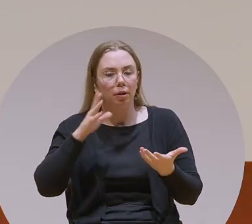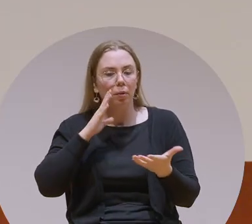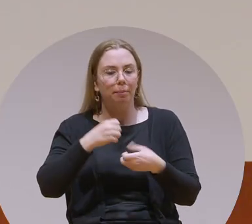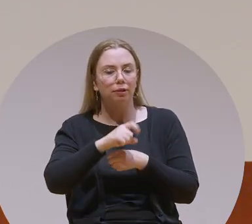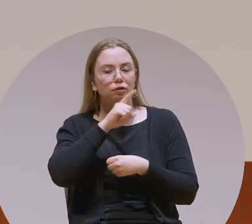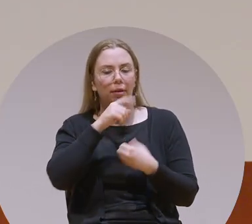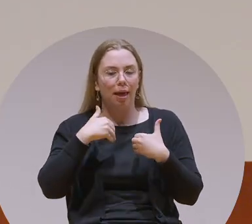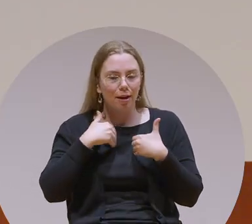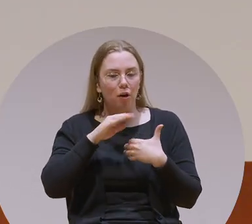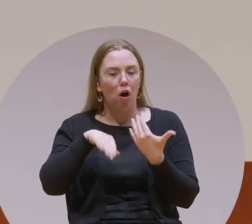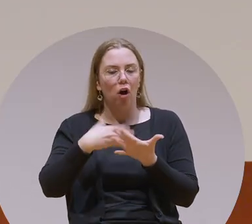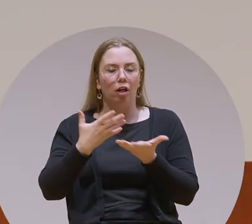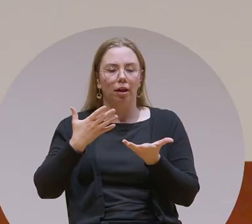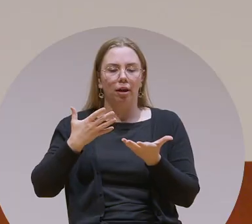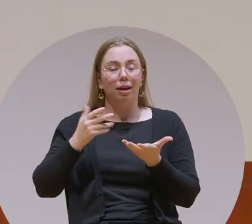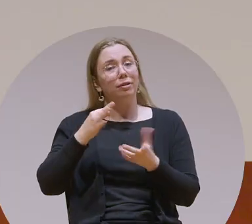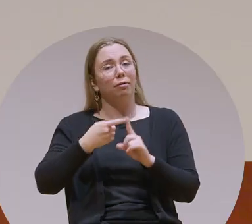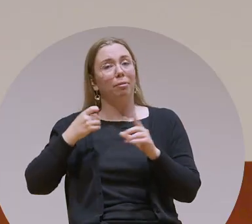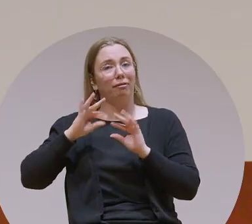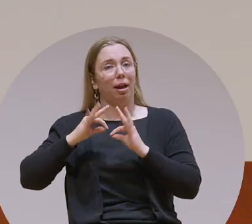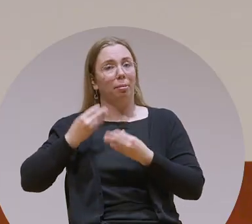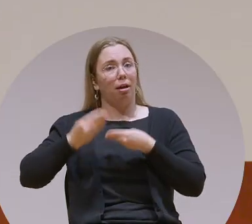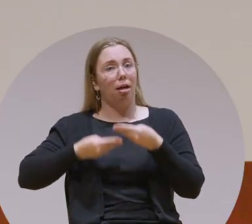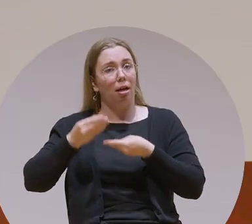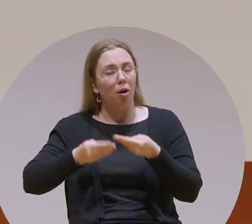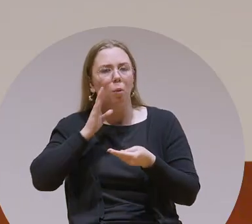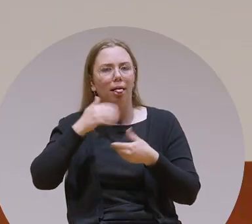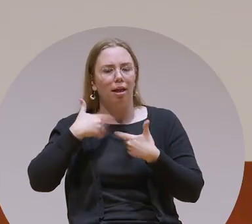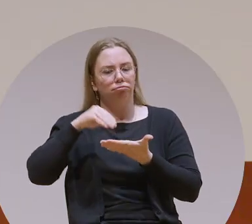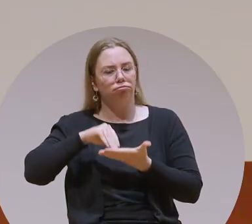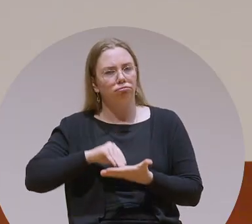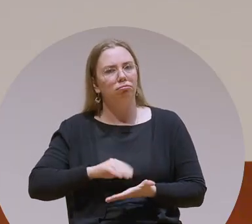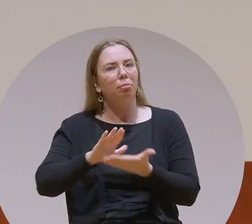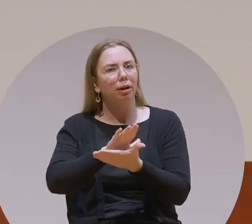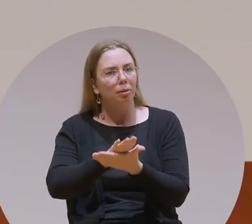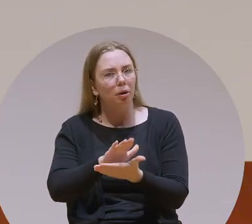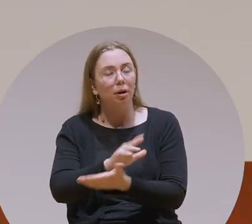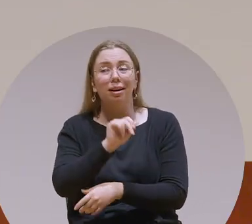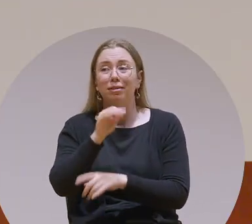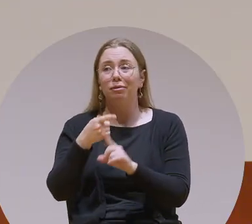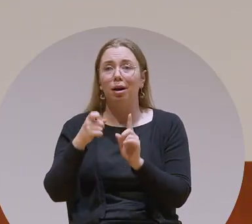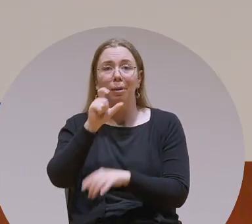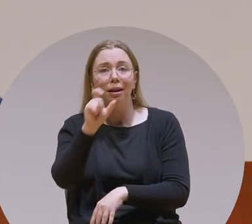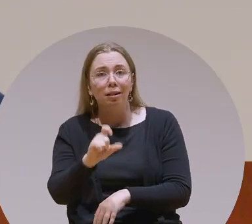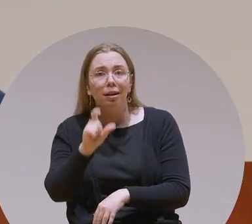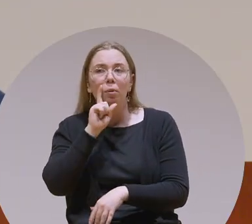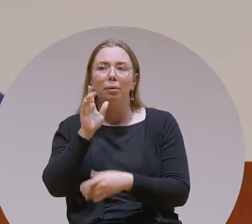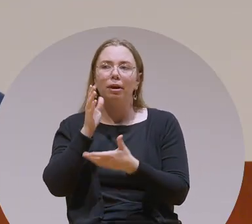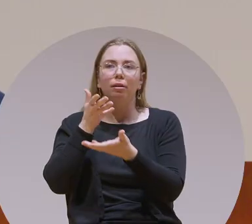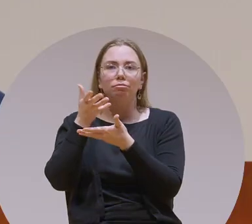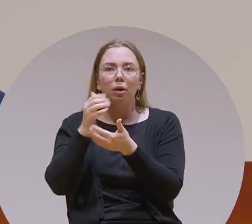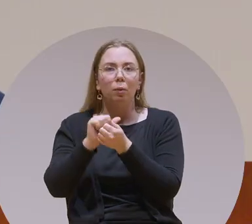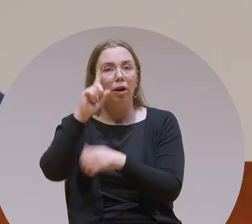have all the heirship papers together. If it's an object taken from Italy, then the contract will be with the Italian government. So